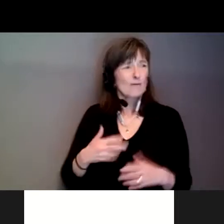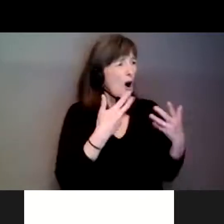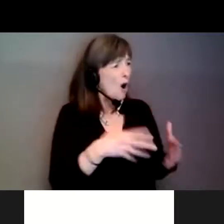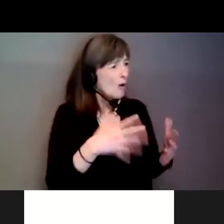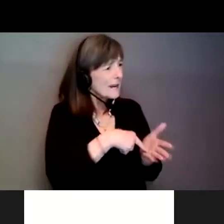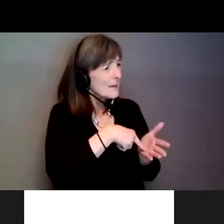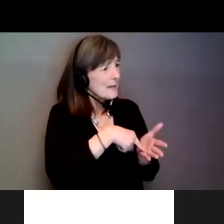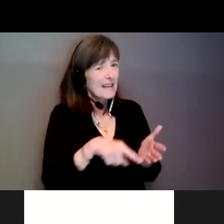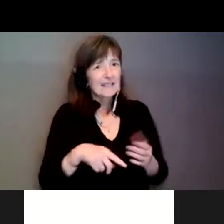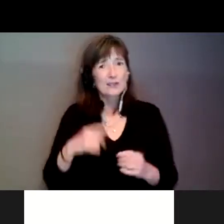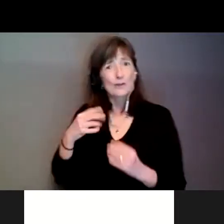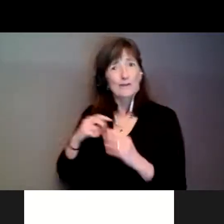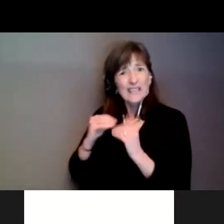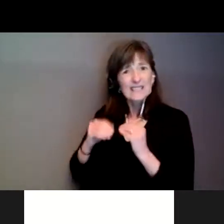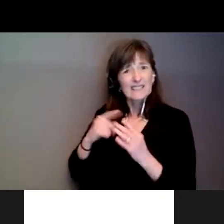and a half?